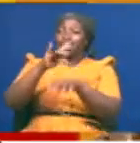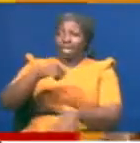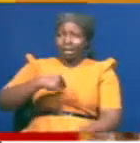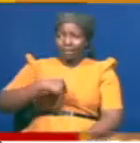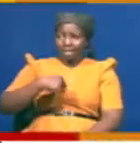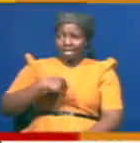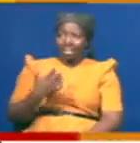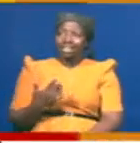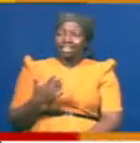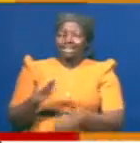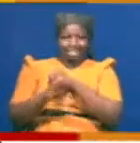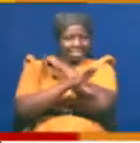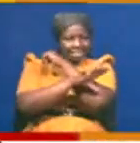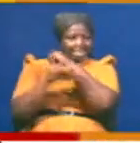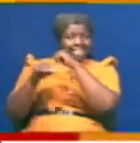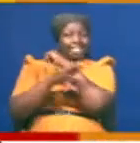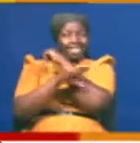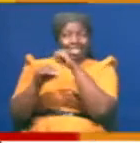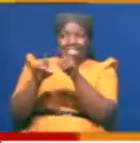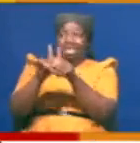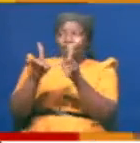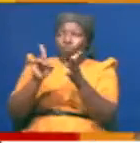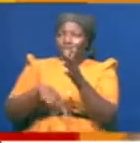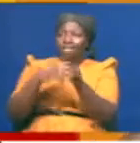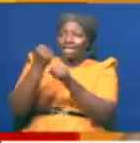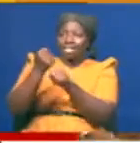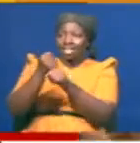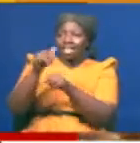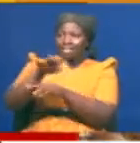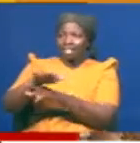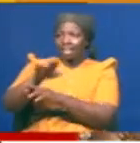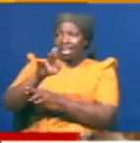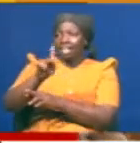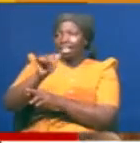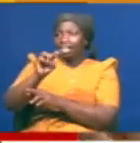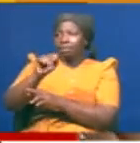looting, like what they did that in Kamaki's, that Northland Farm, that was